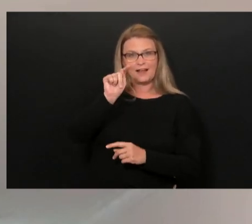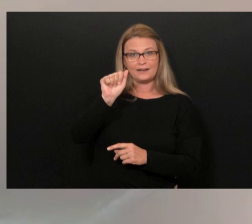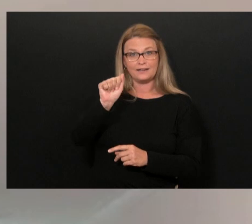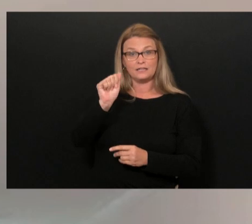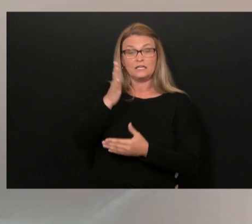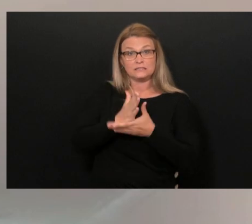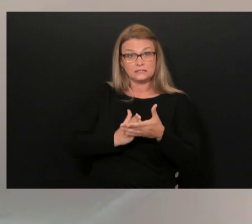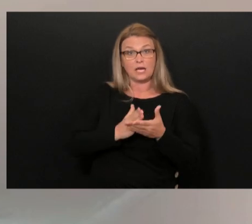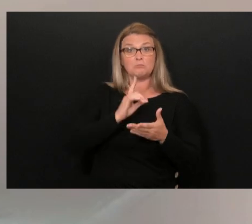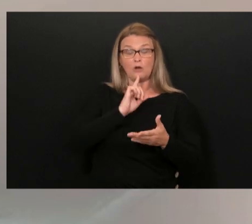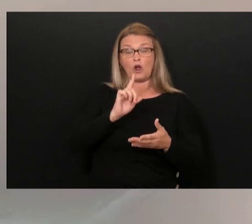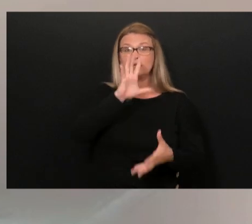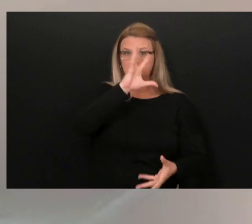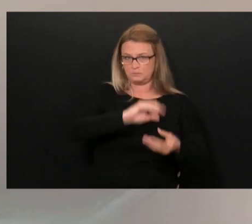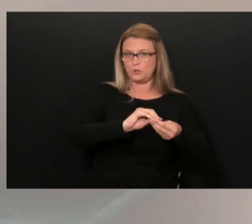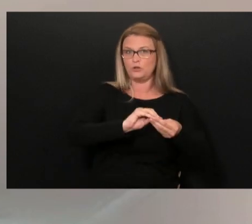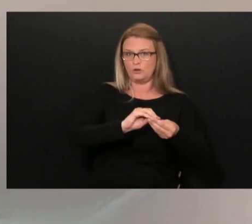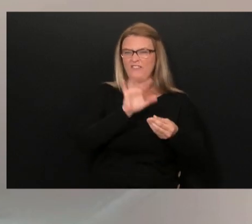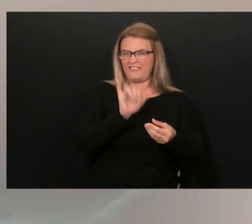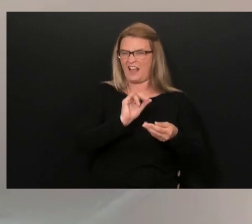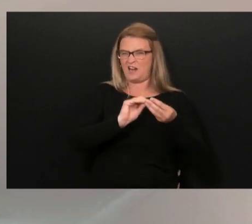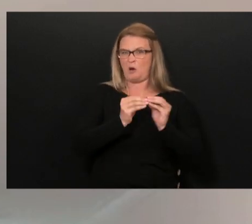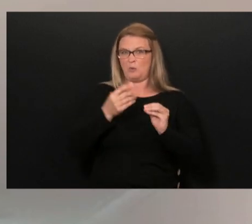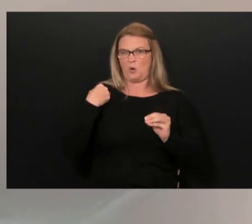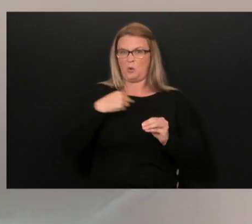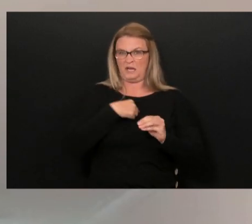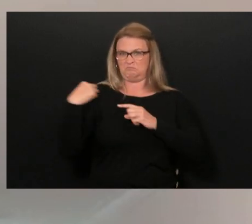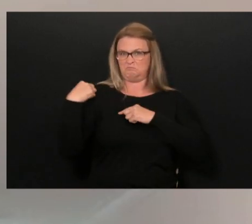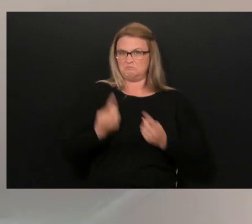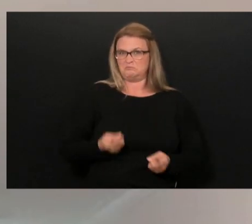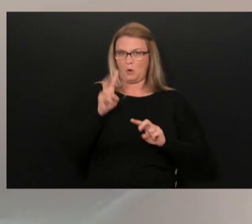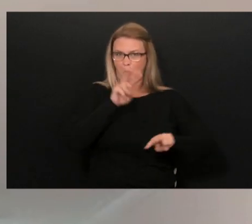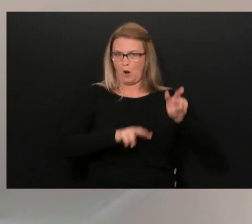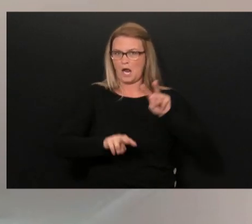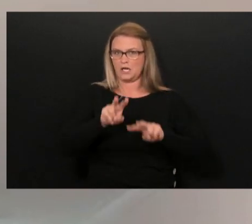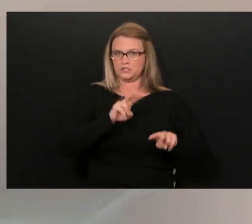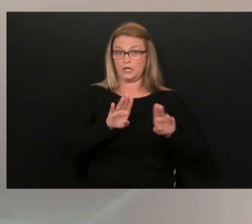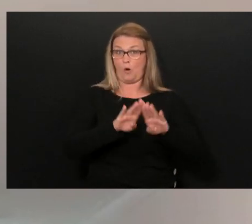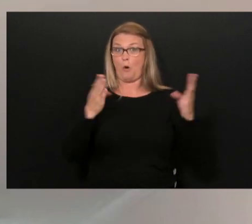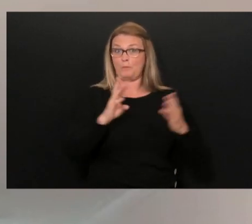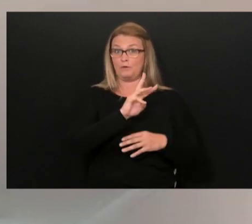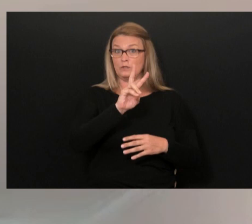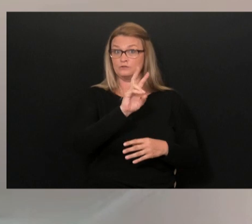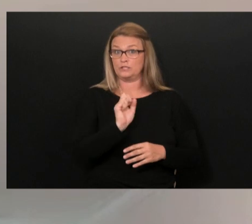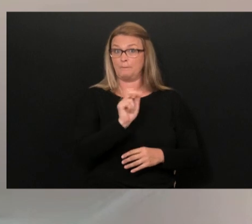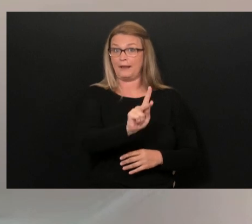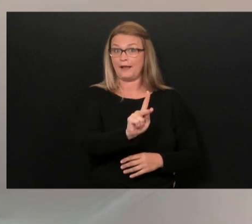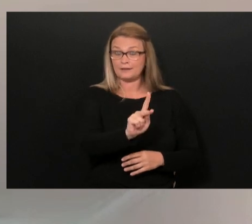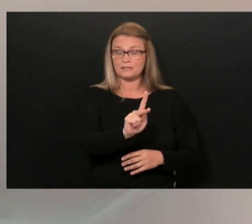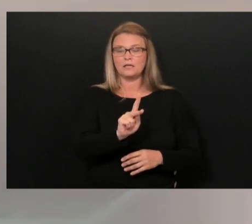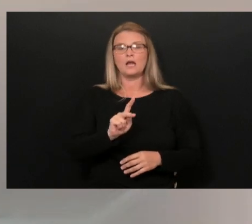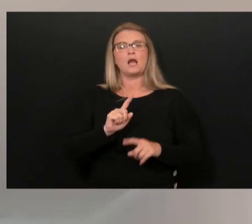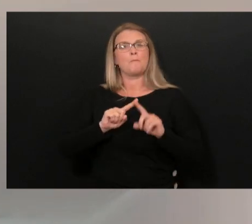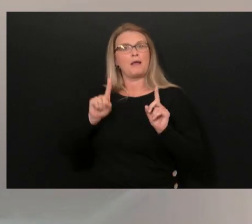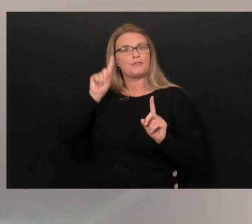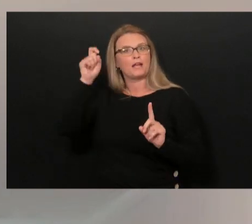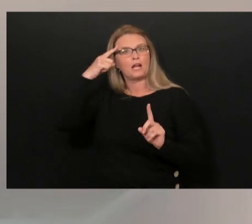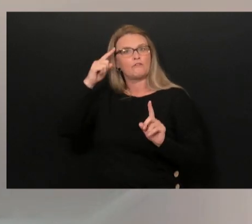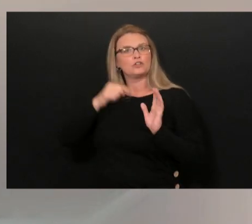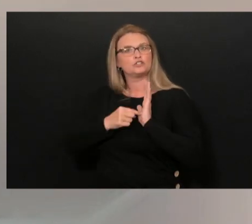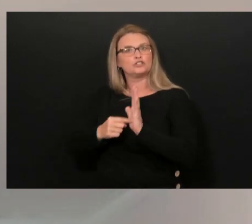and that's the number that we're all watching, looking at reopening West Virginia. As the governor showed, we're also looking at the